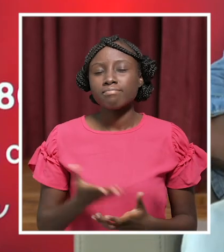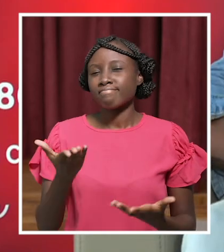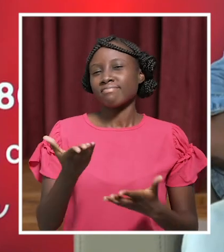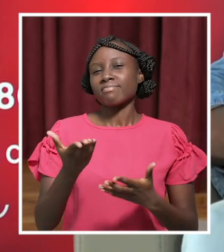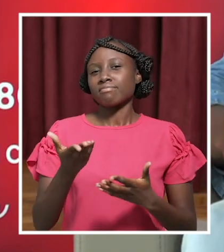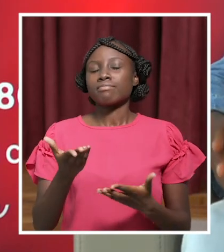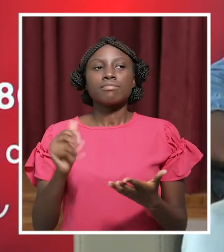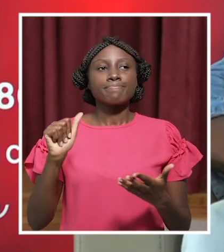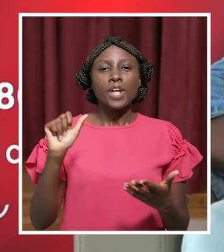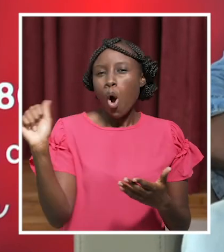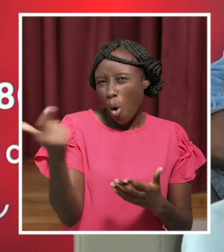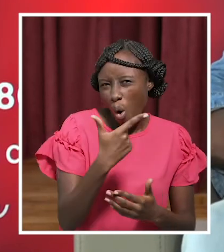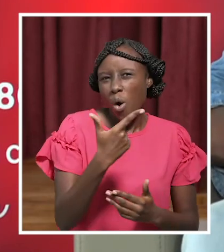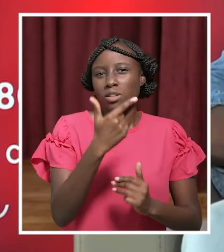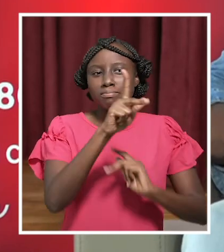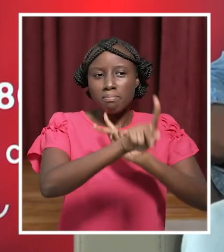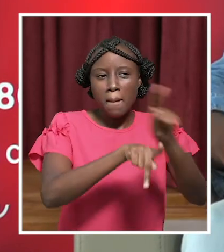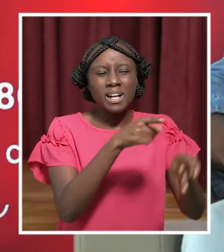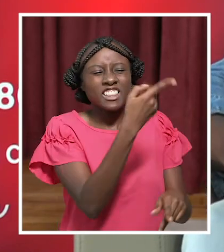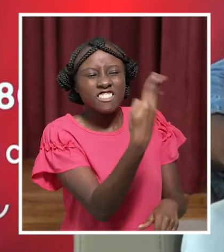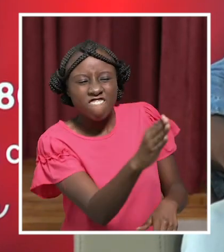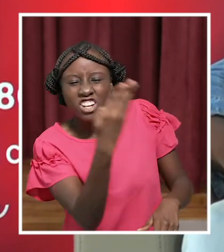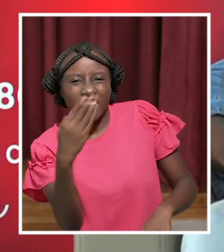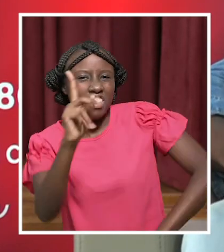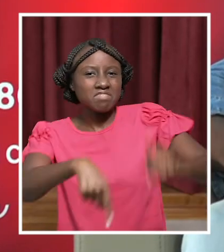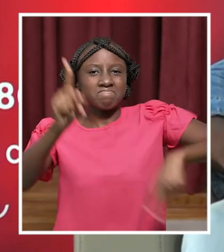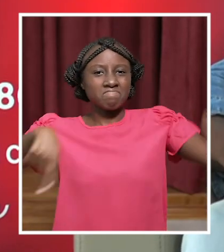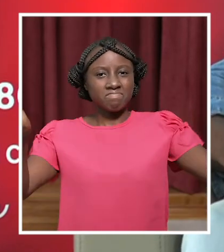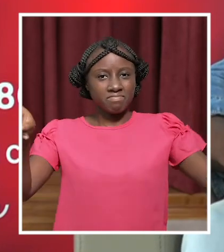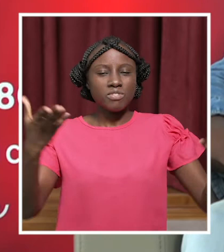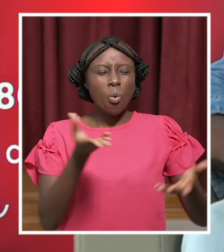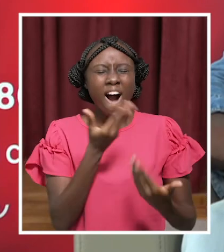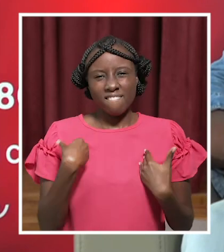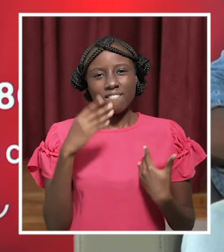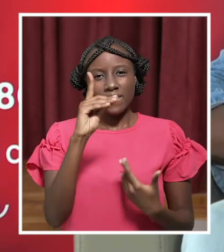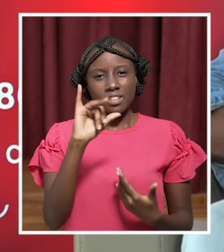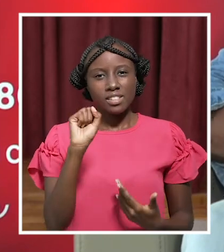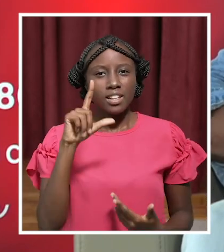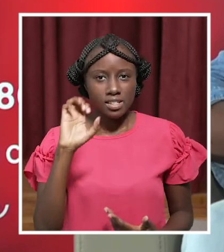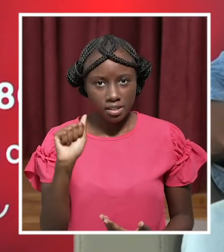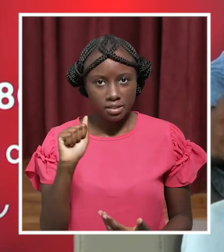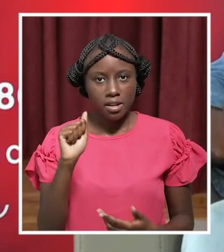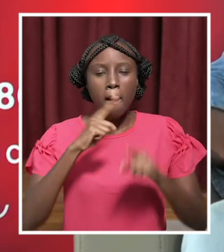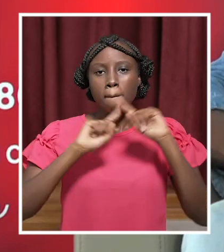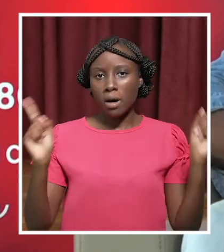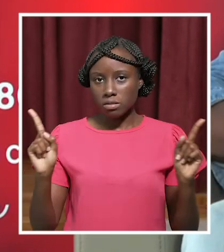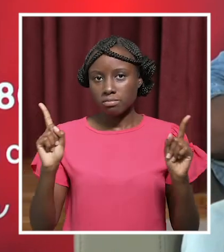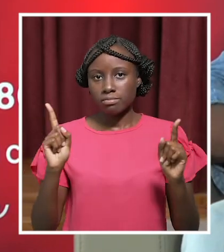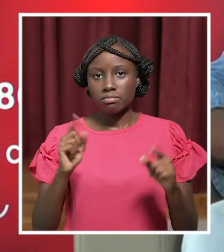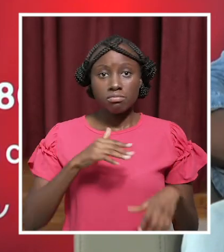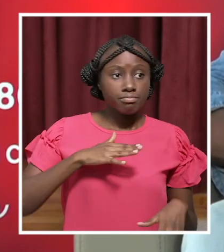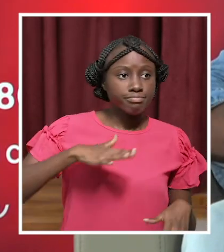different for every learner. It's different for every student who's dyslexic. But across the board, it's